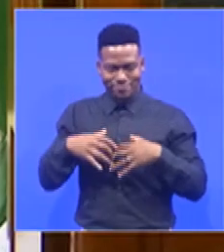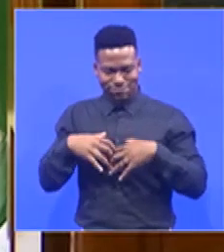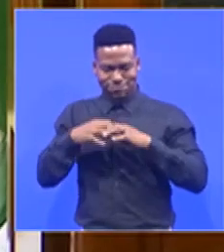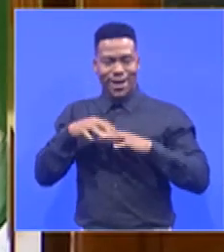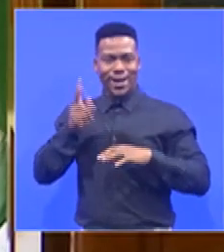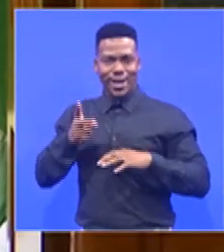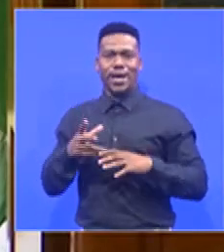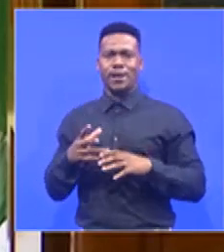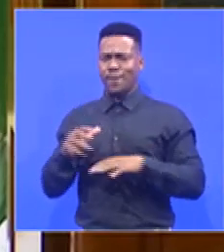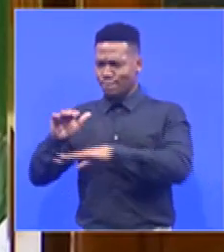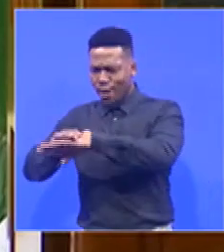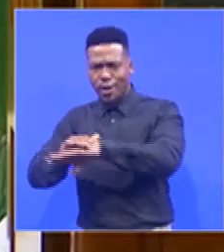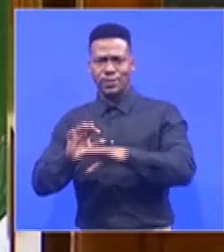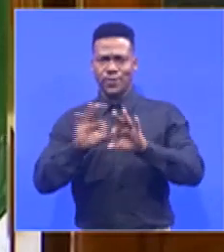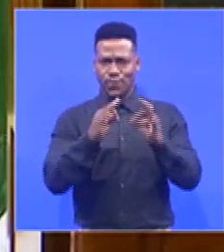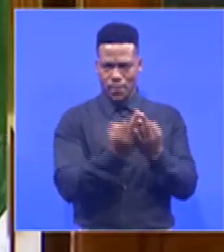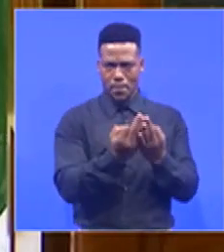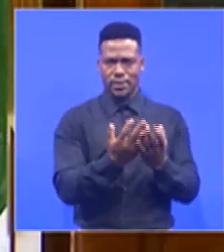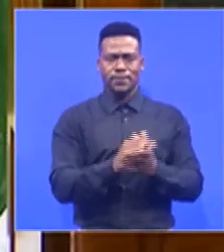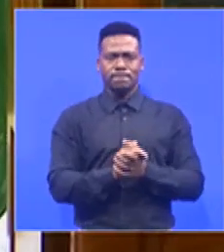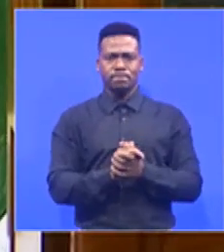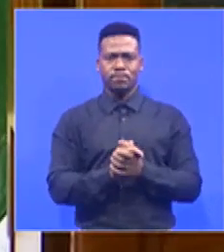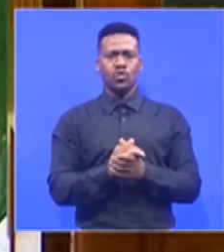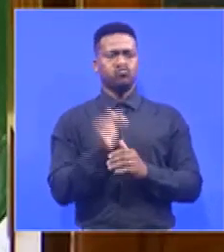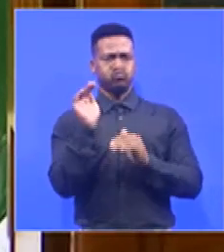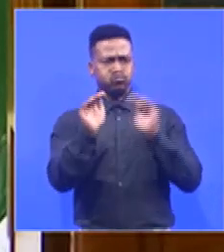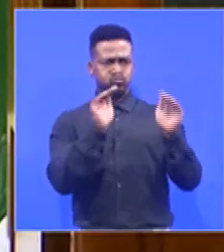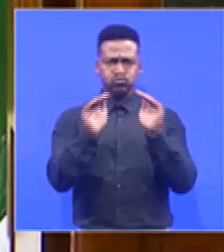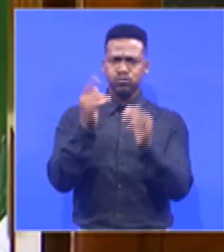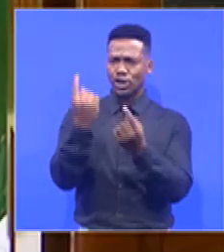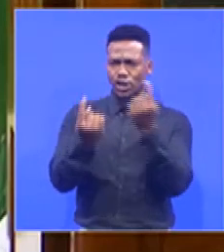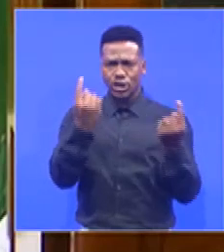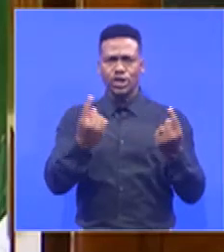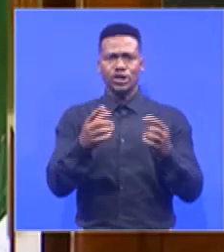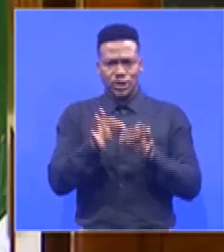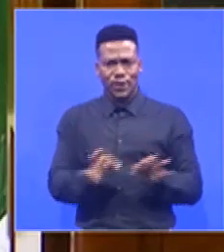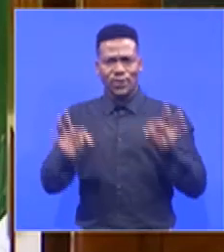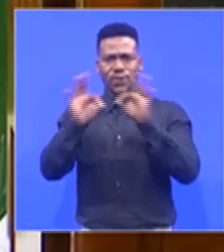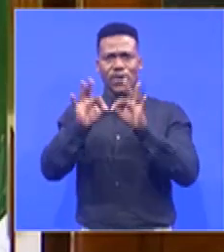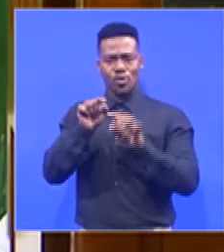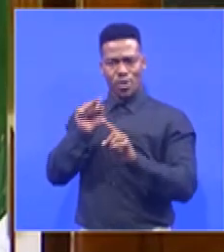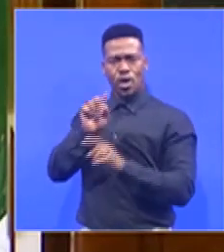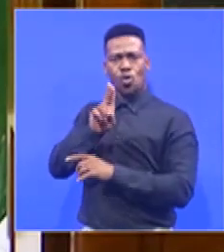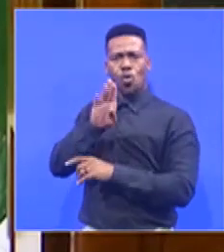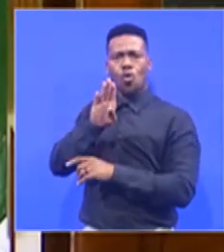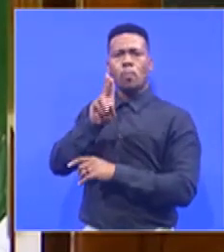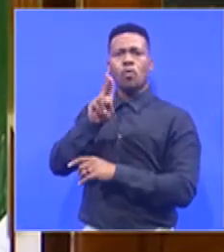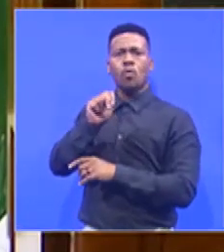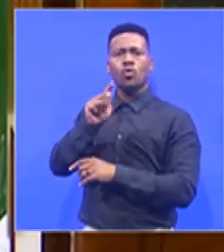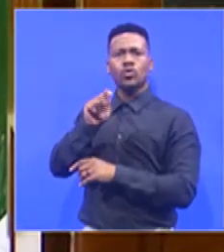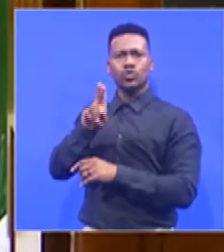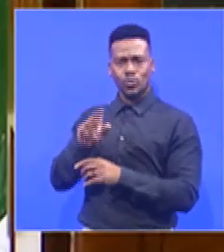families and friends. We must remind each other about the values of Ubuntu, and